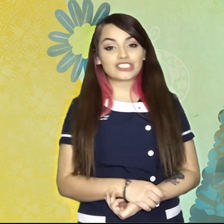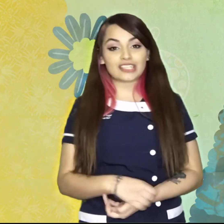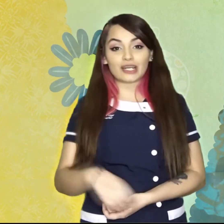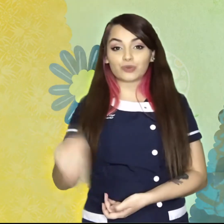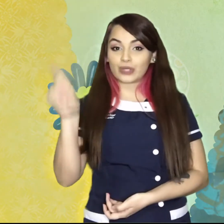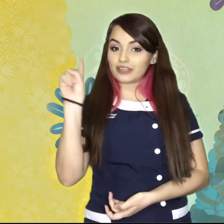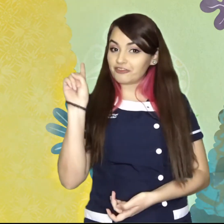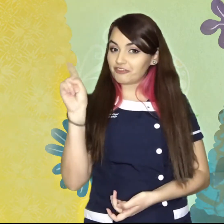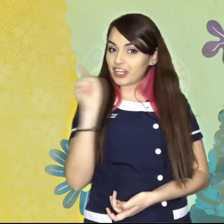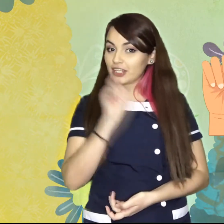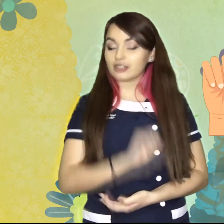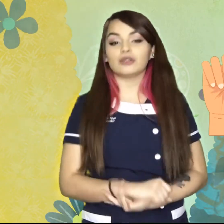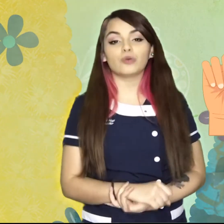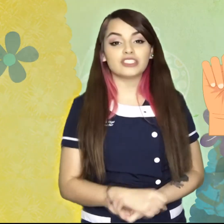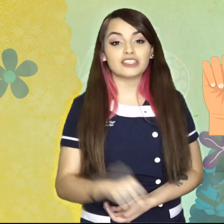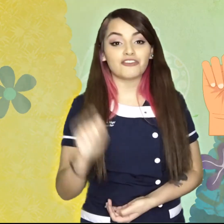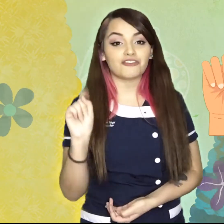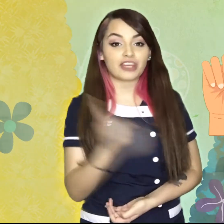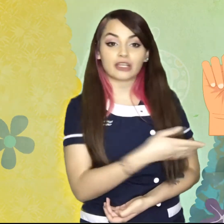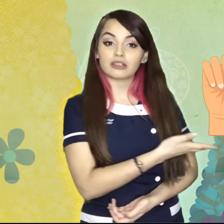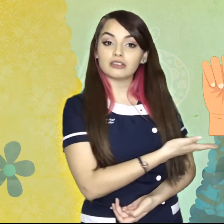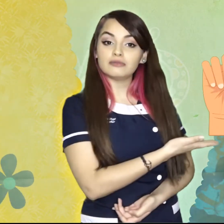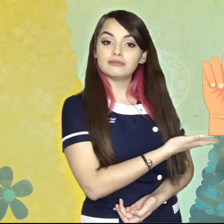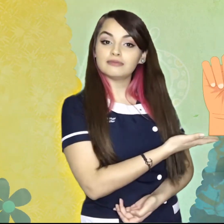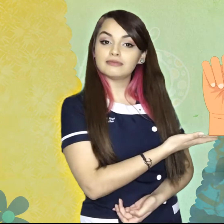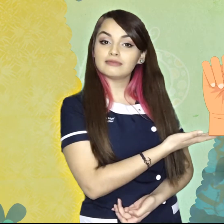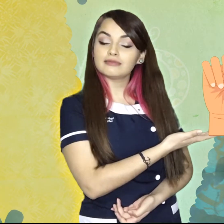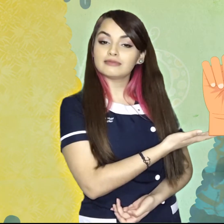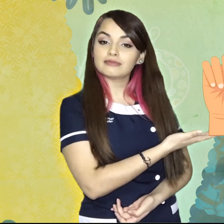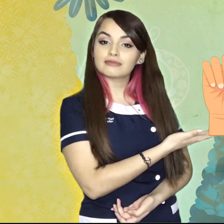going to start with finger. What's a finger?